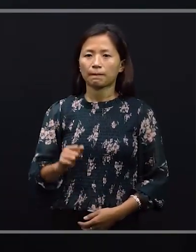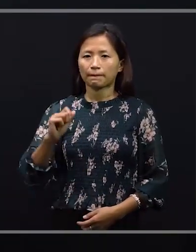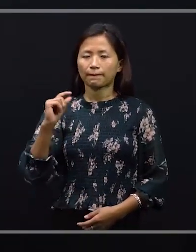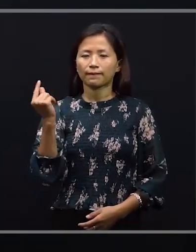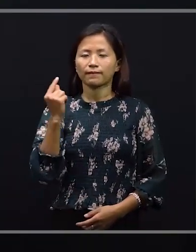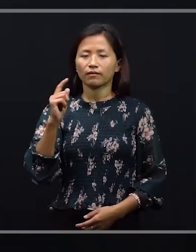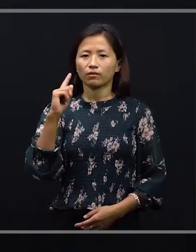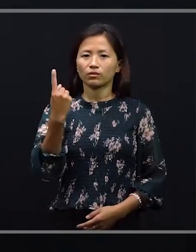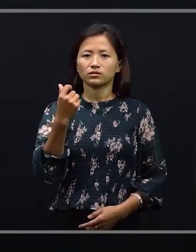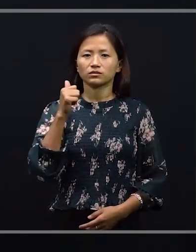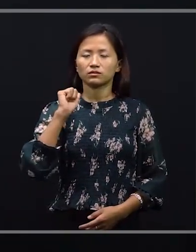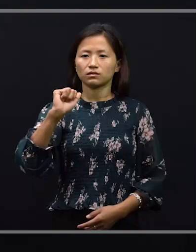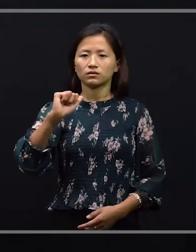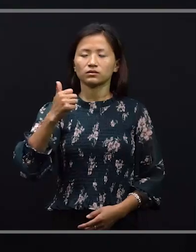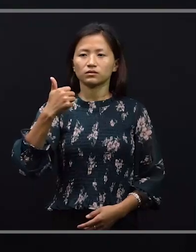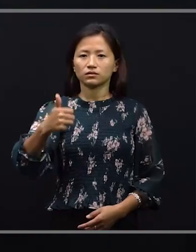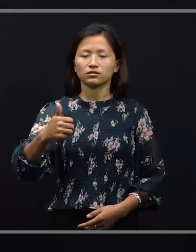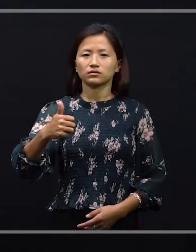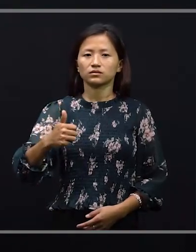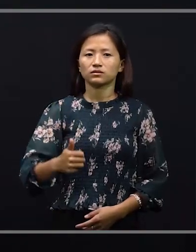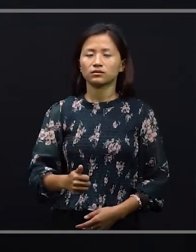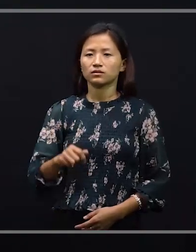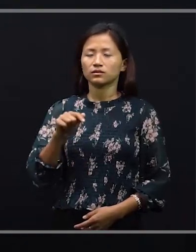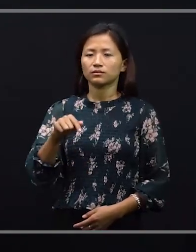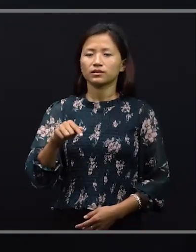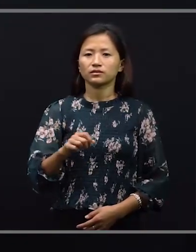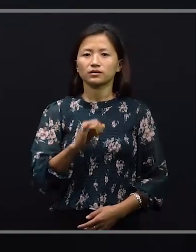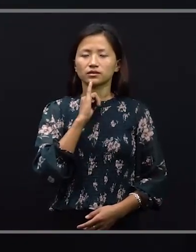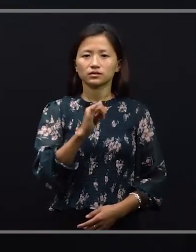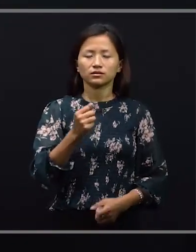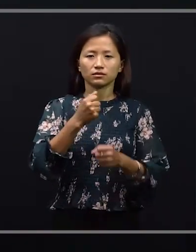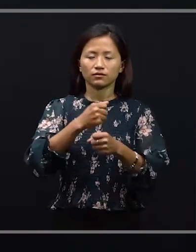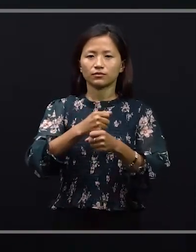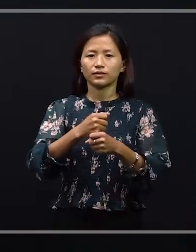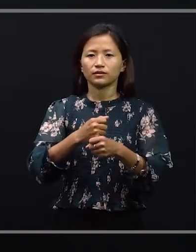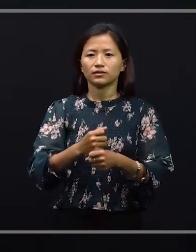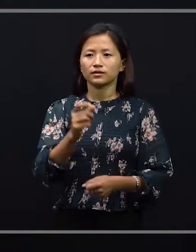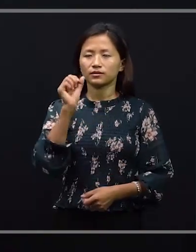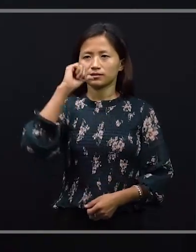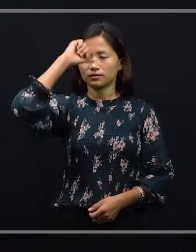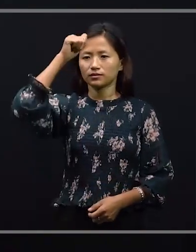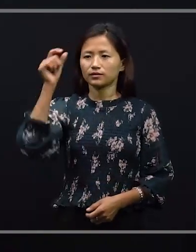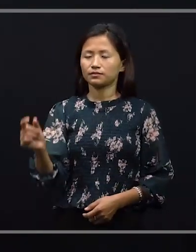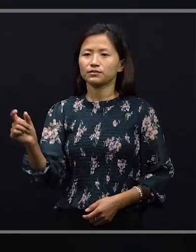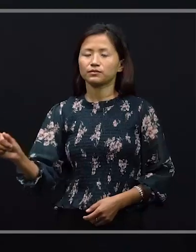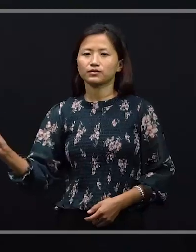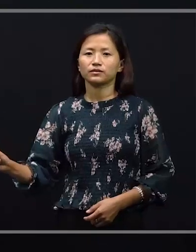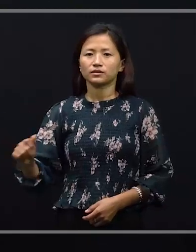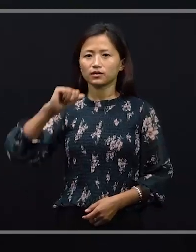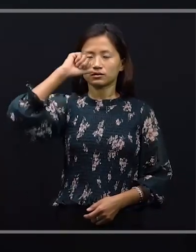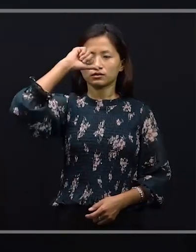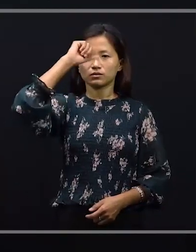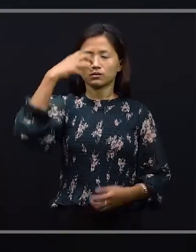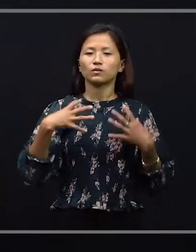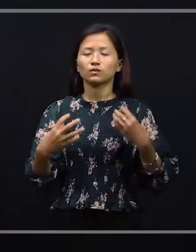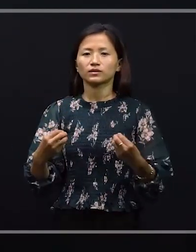one's own goods. What it meant here is the government, okay, the Indian people, they want the Indians